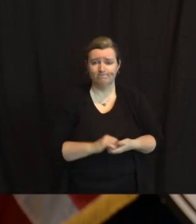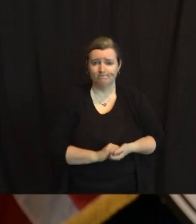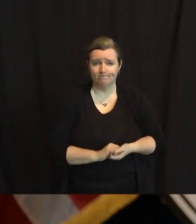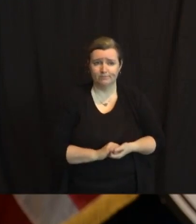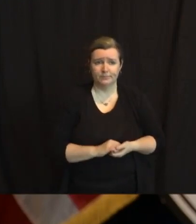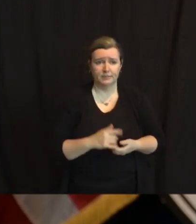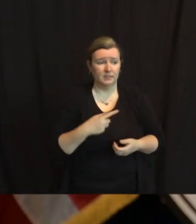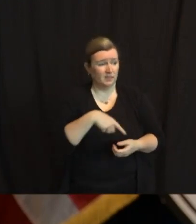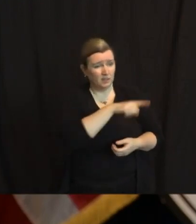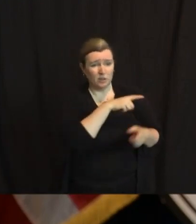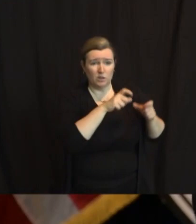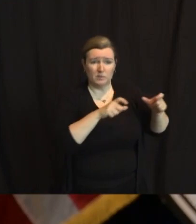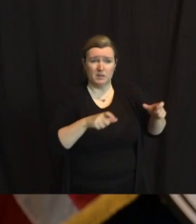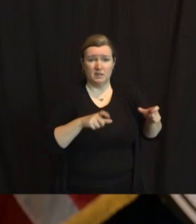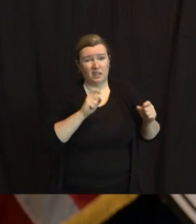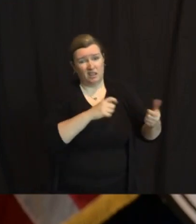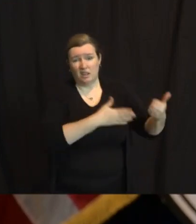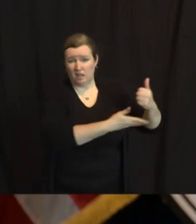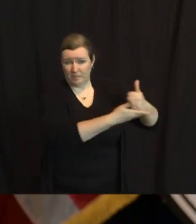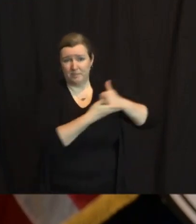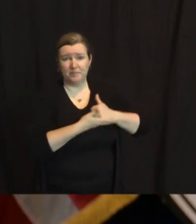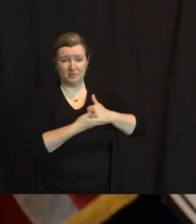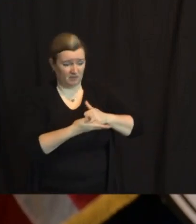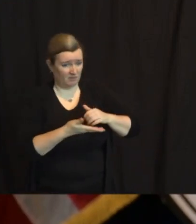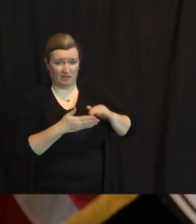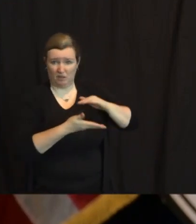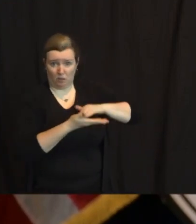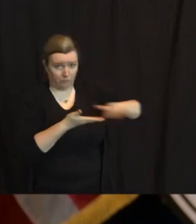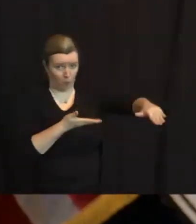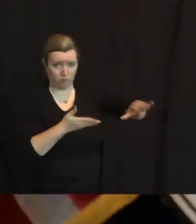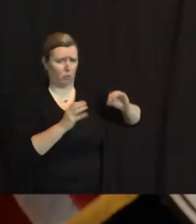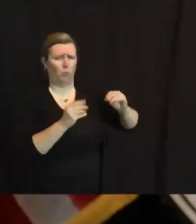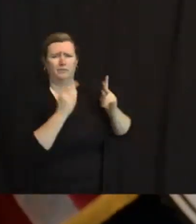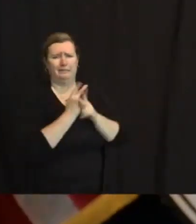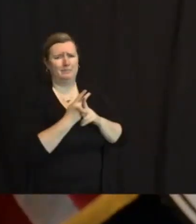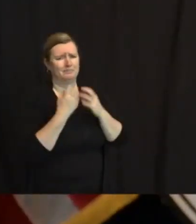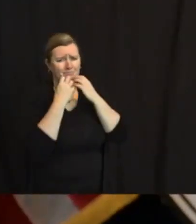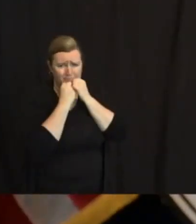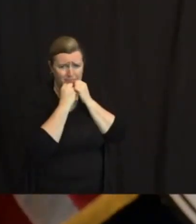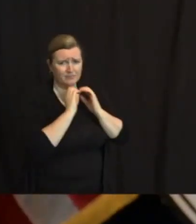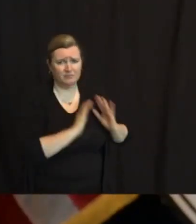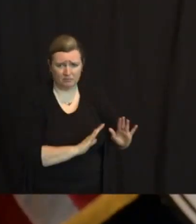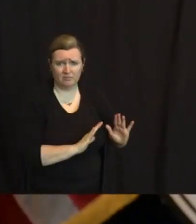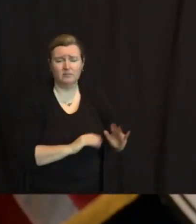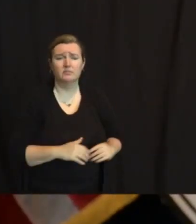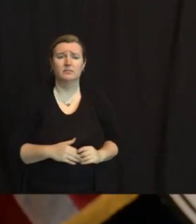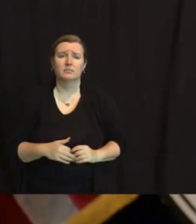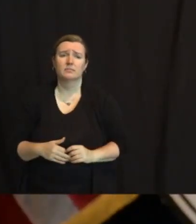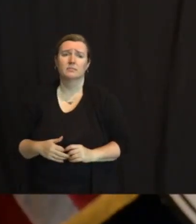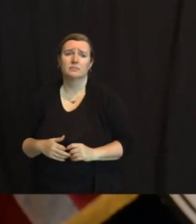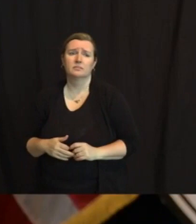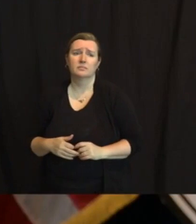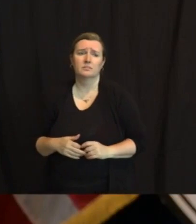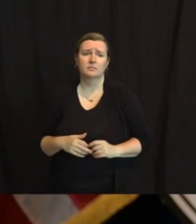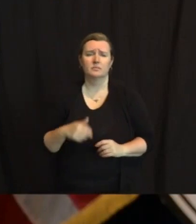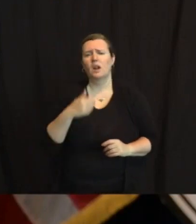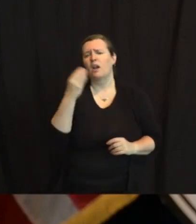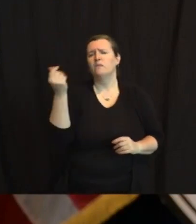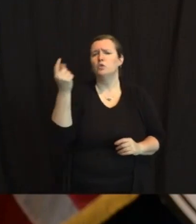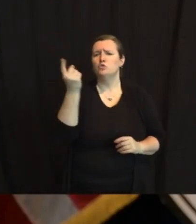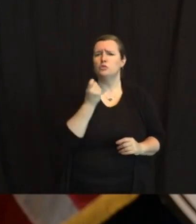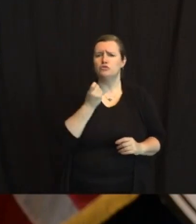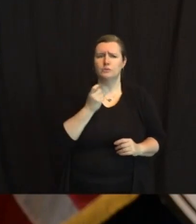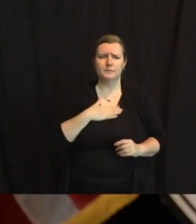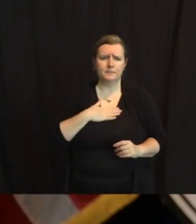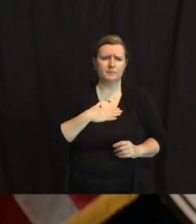it. Thank you. Matt, you're going to close us out here. Thank you. Thanks, Commissioner. Just a couple of follow-ups on some of your remarks. I'm just curious